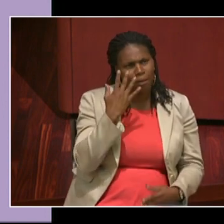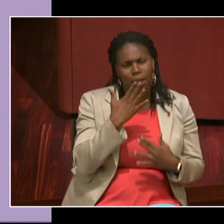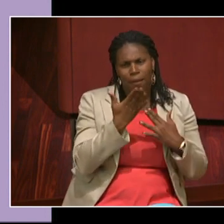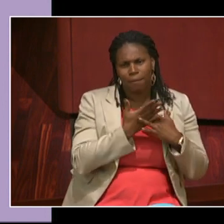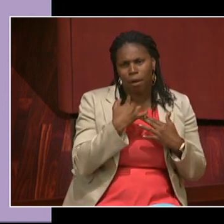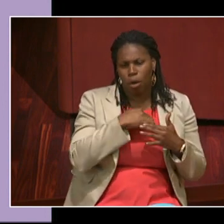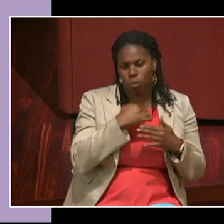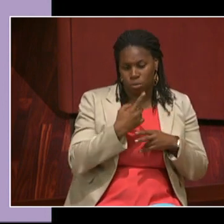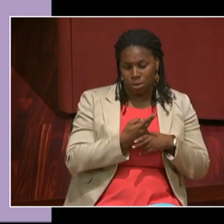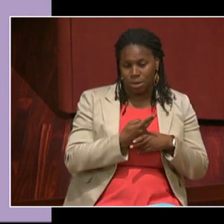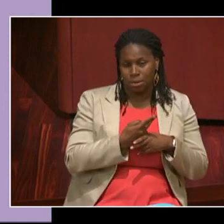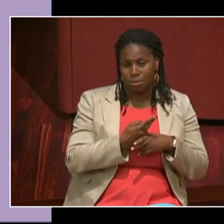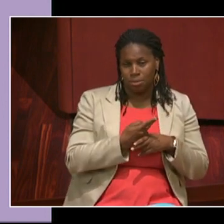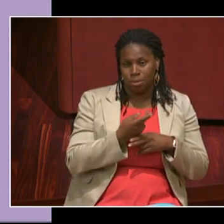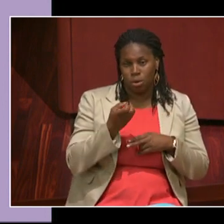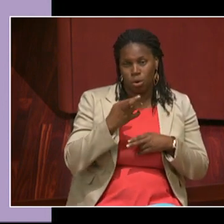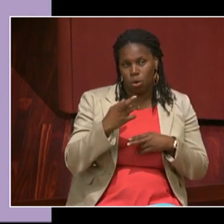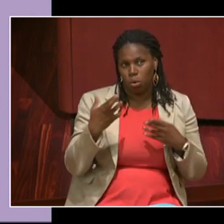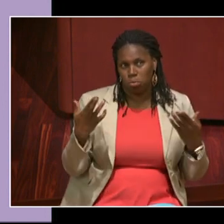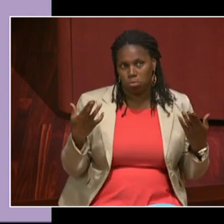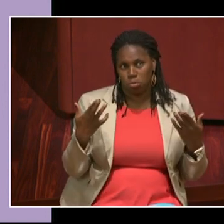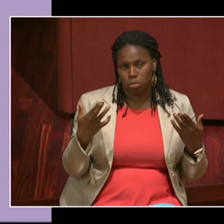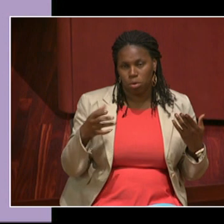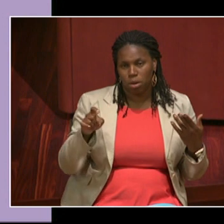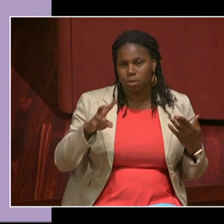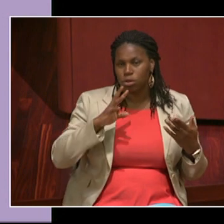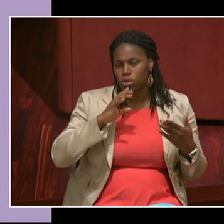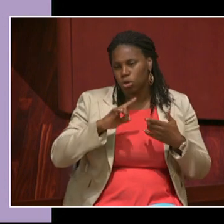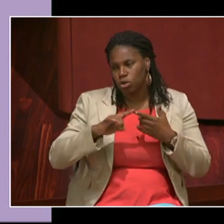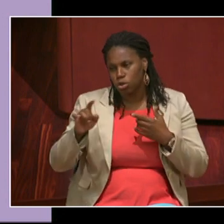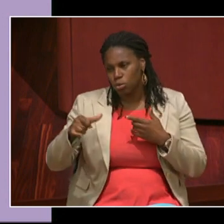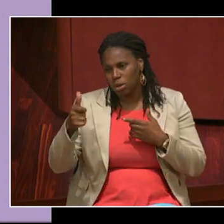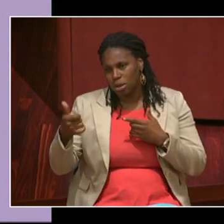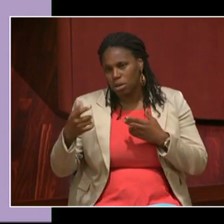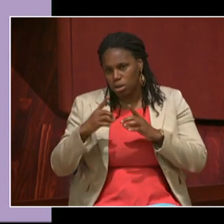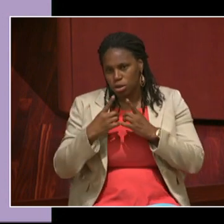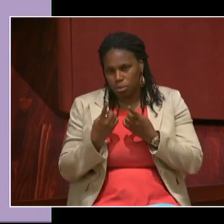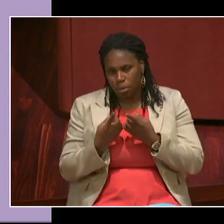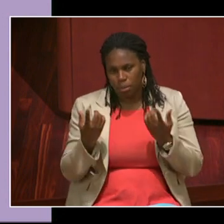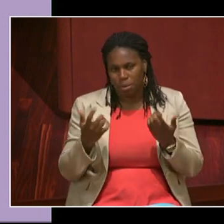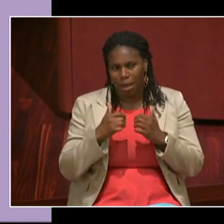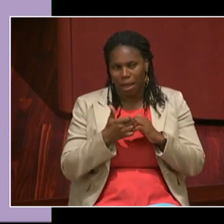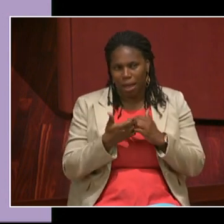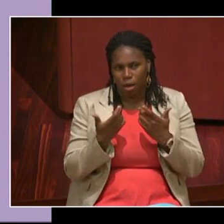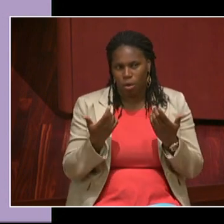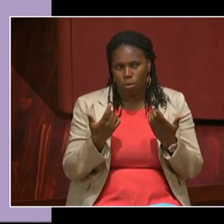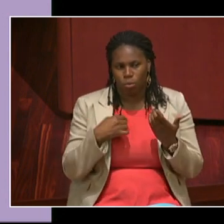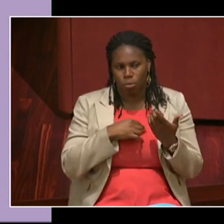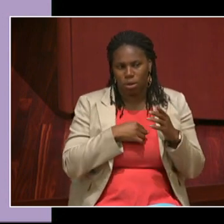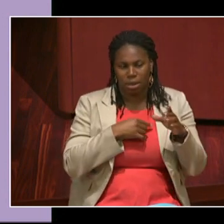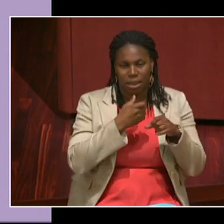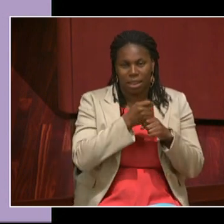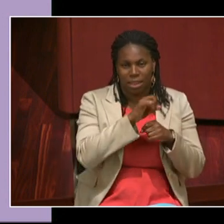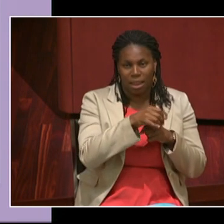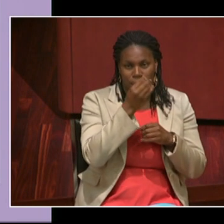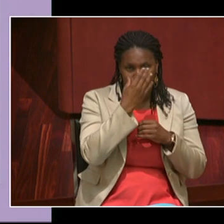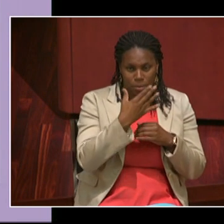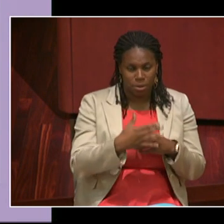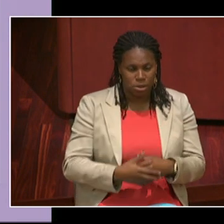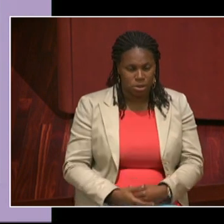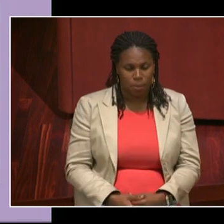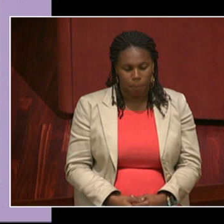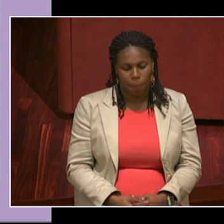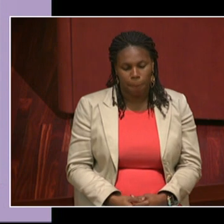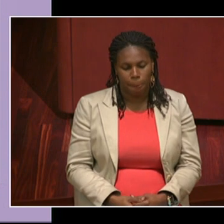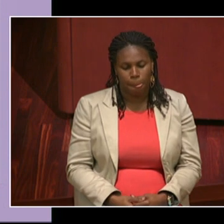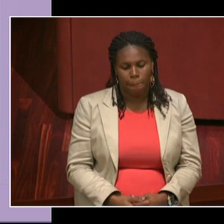we maintain or something that you're going to have to talk to the Citizenship and Immigration Service about retrieving a copy of. Now, the